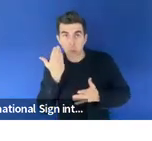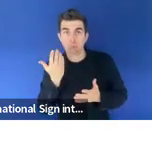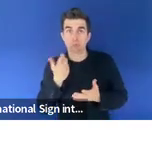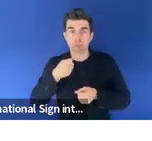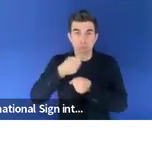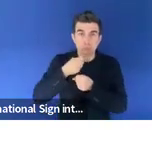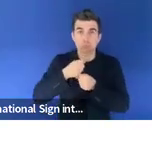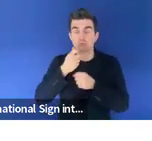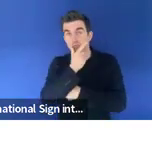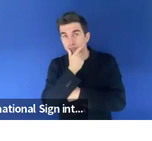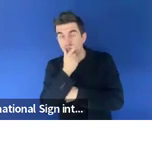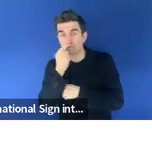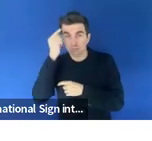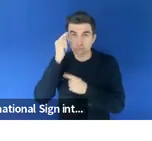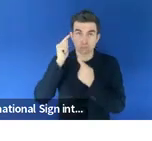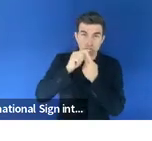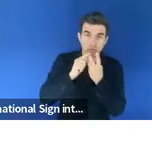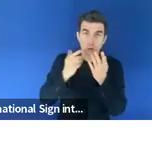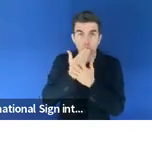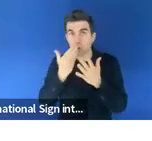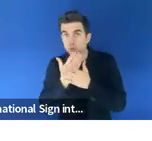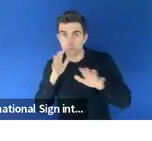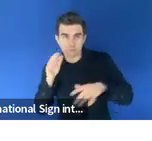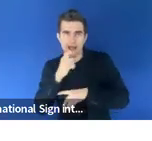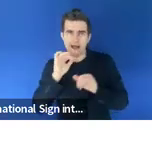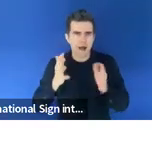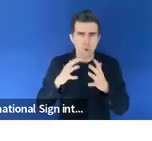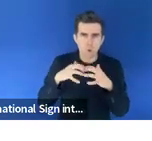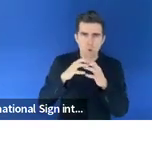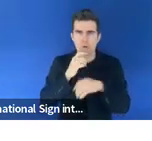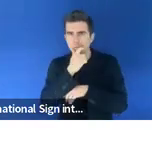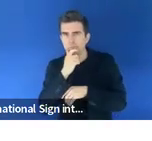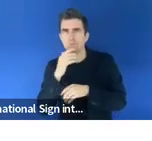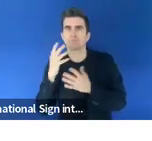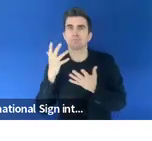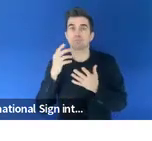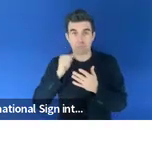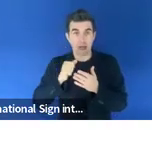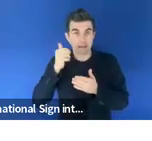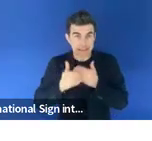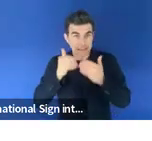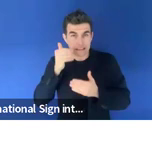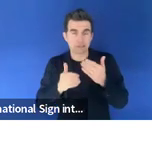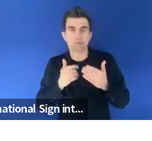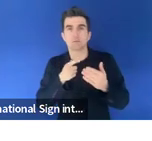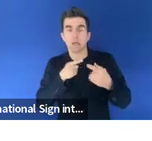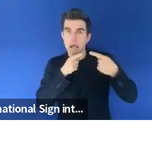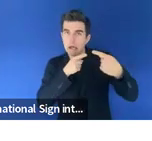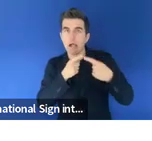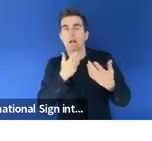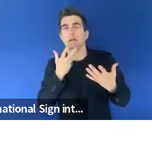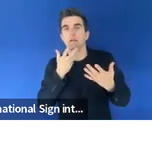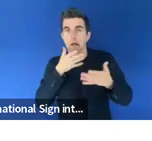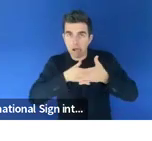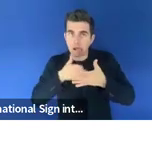the way. And if you are closed-minded, if you have one fixed view of the world and the work that you're doing,